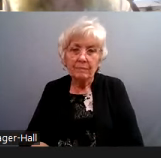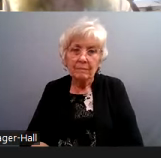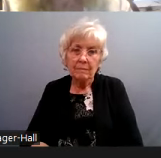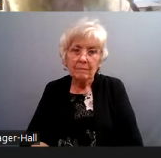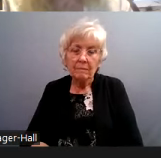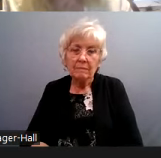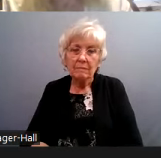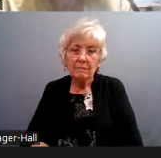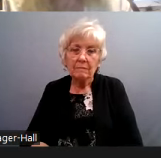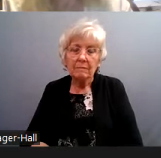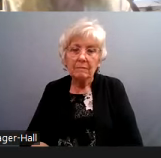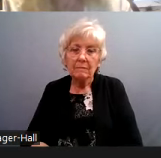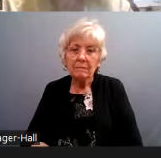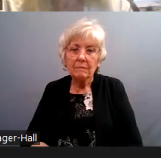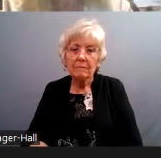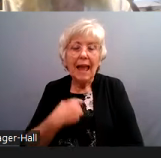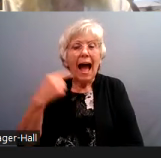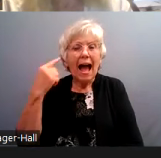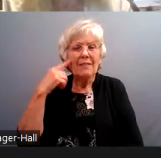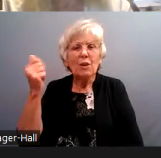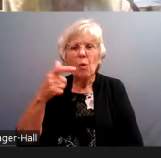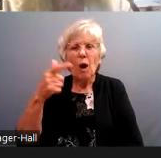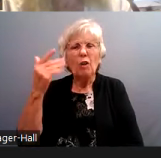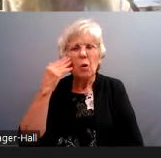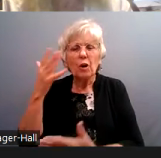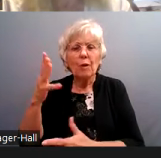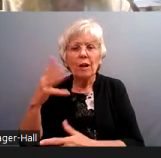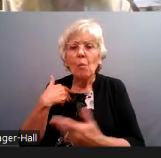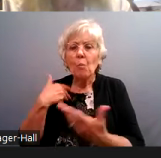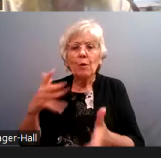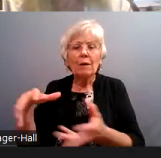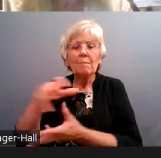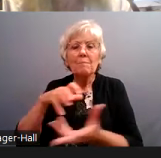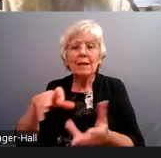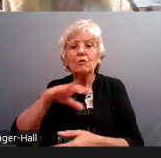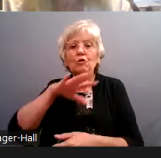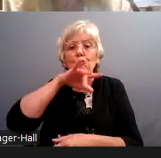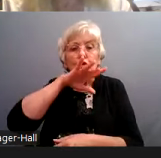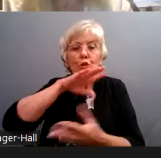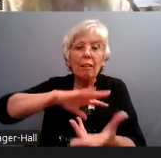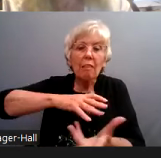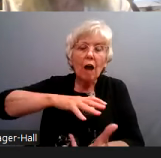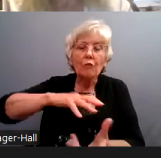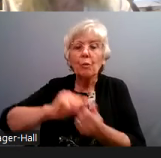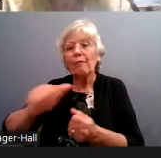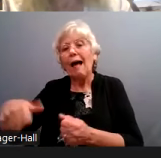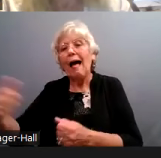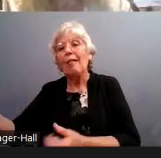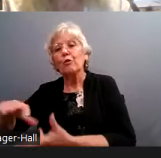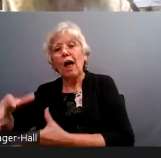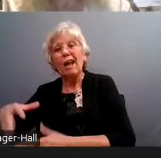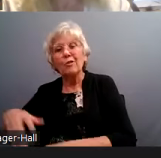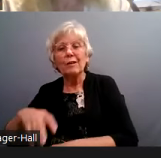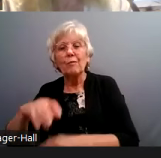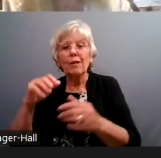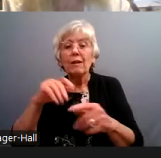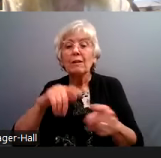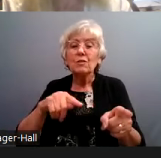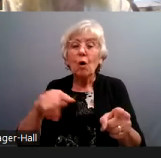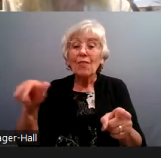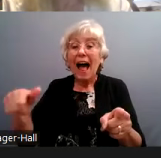And we don't want to, and I think everybody knows this, but we don't want to mix dirty ringworm laundry with other laundry. We don't want to risk anything else